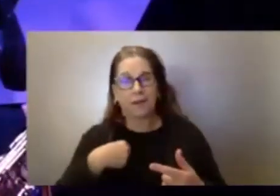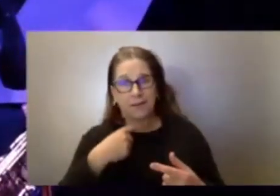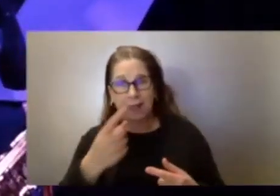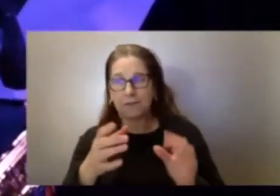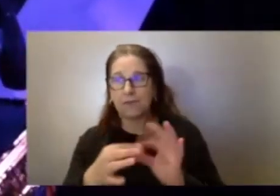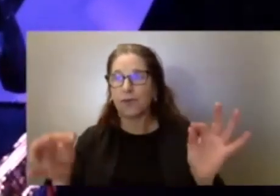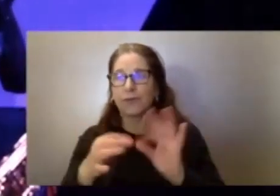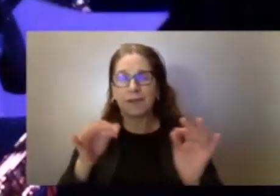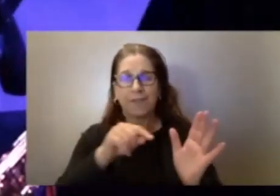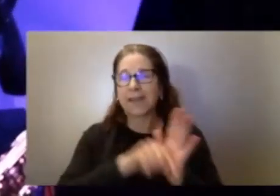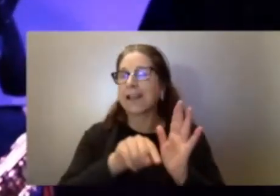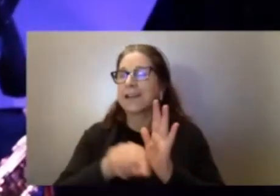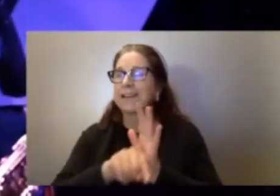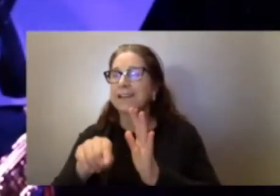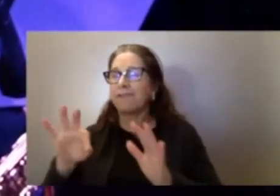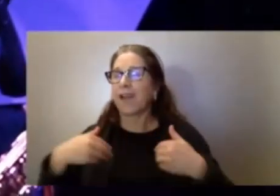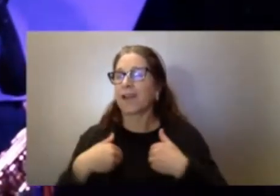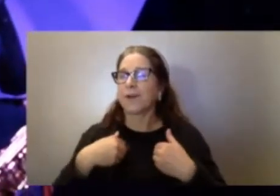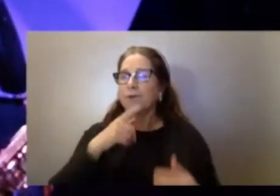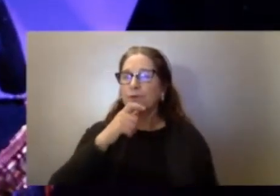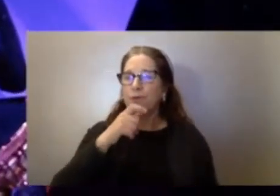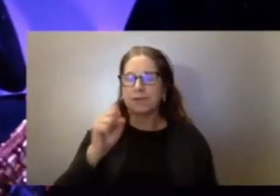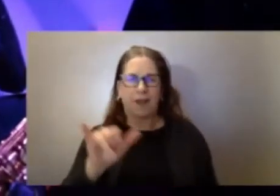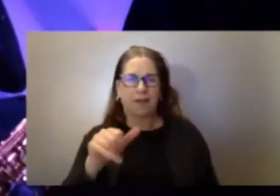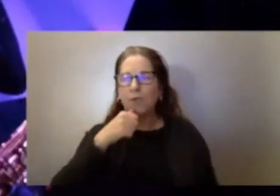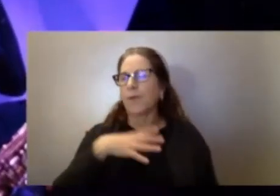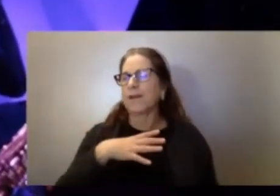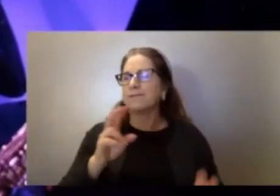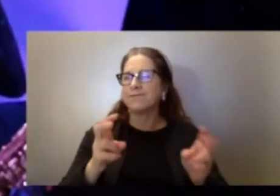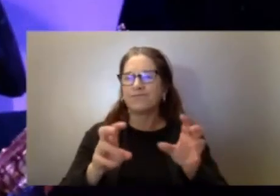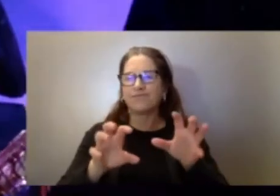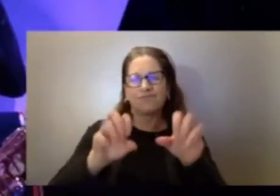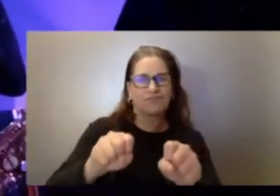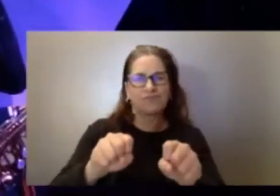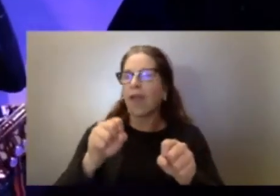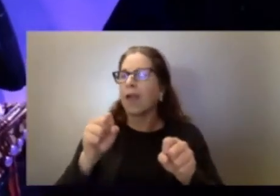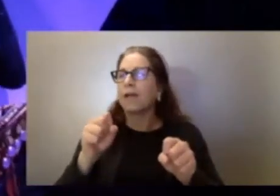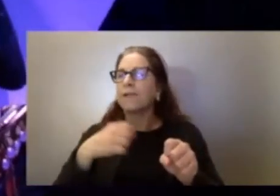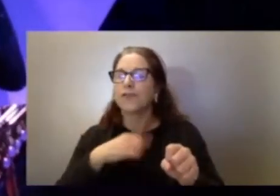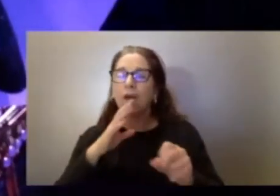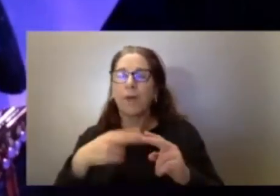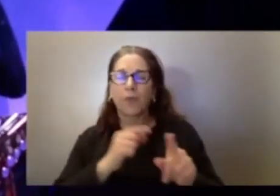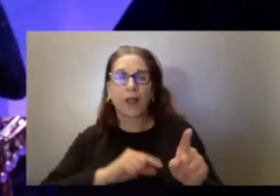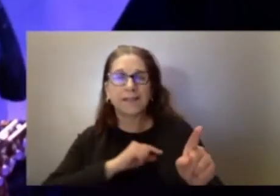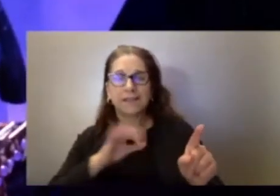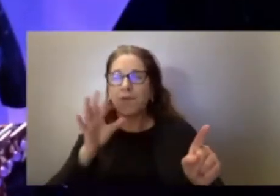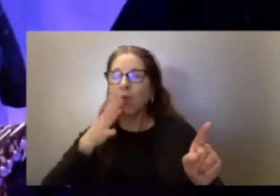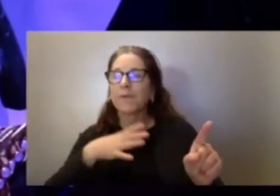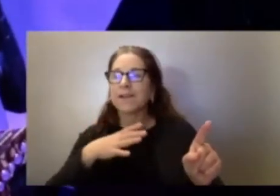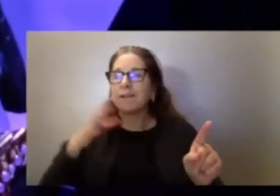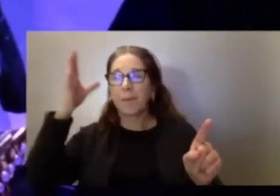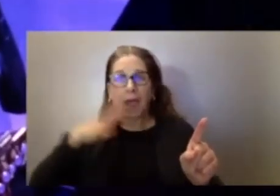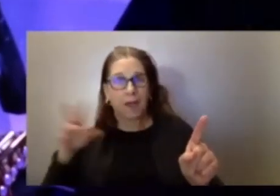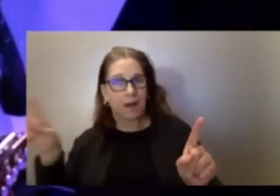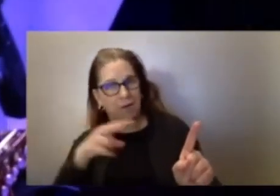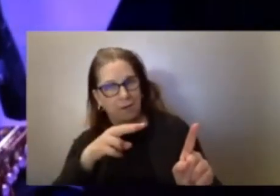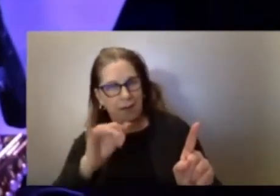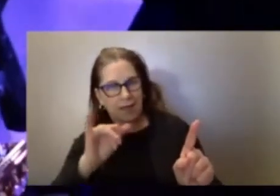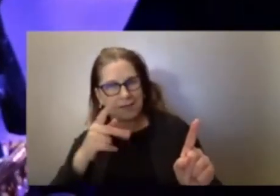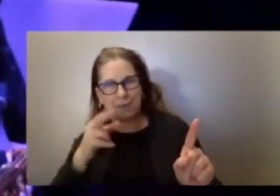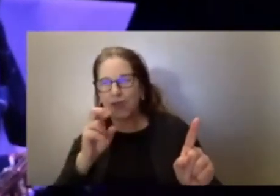Then I tell the story of the killing of an animal who is like a woman. I talk about the qualities of the woman whom the man sees as